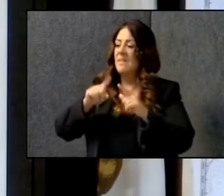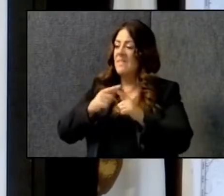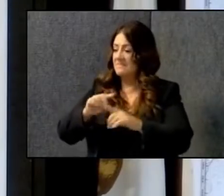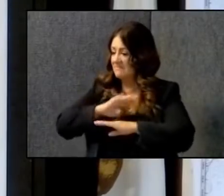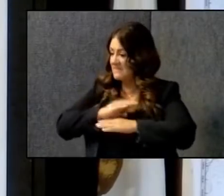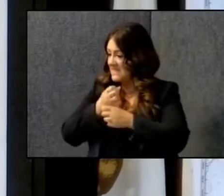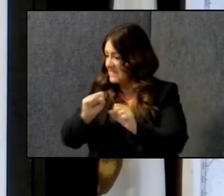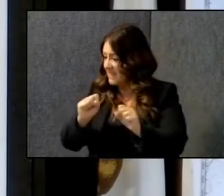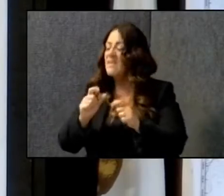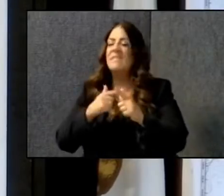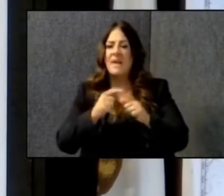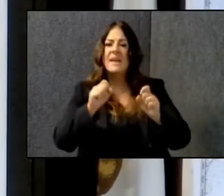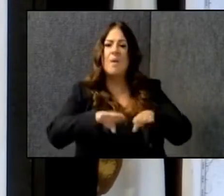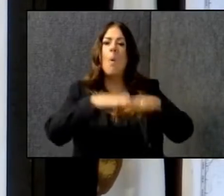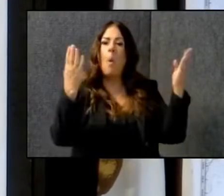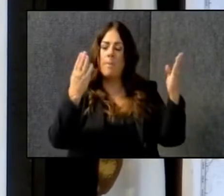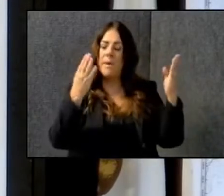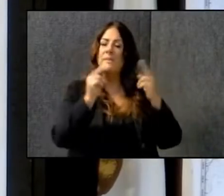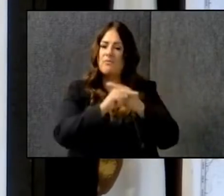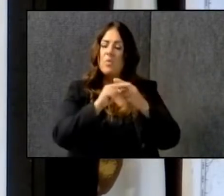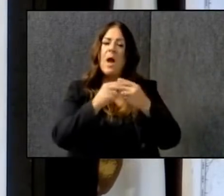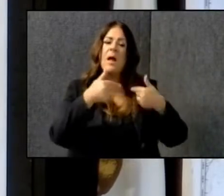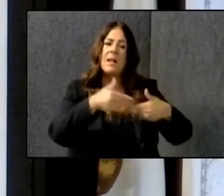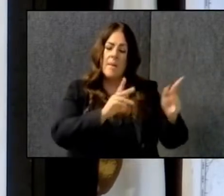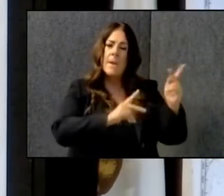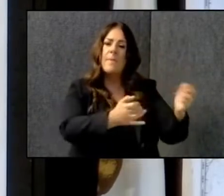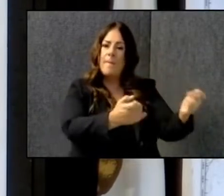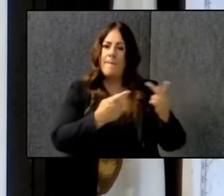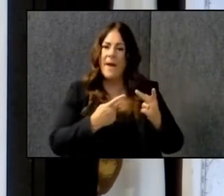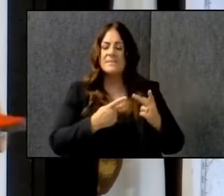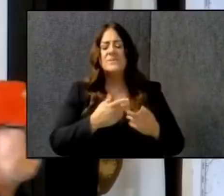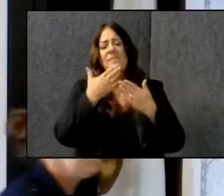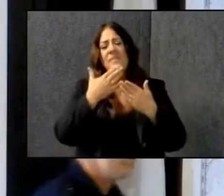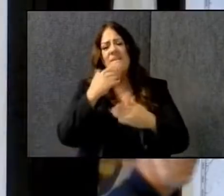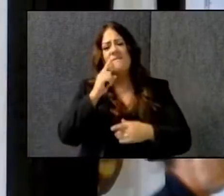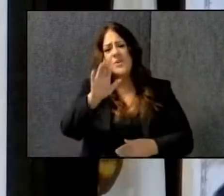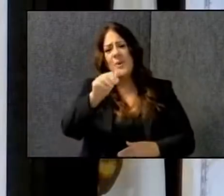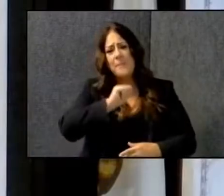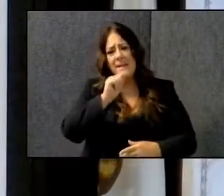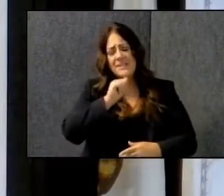please know that, and we appreciate your continuous patience. Thank you.